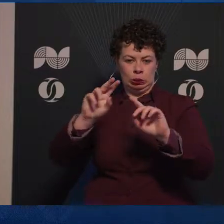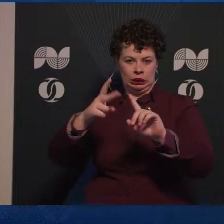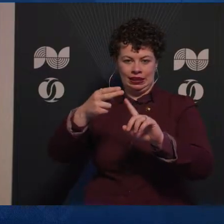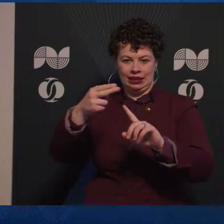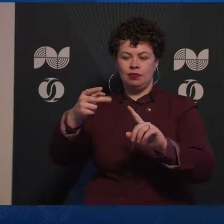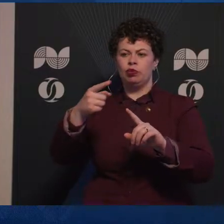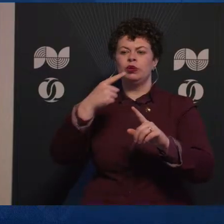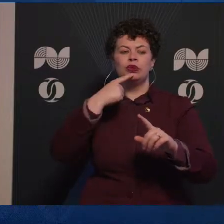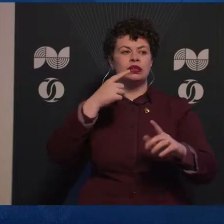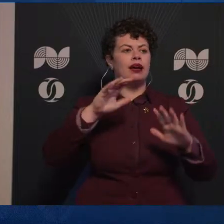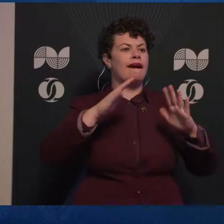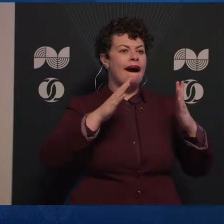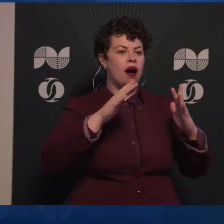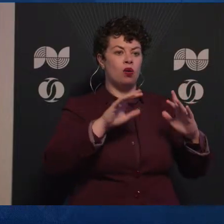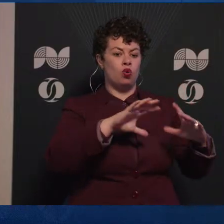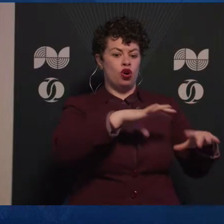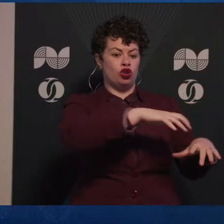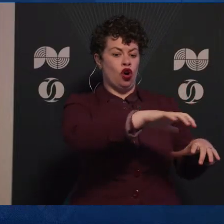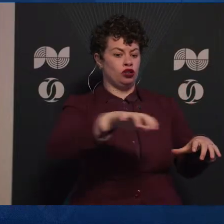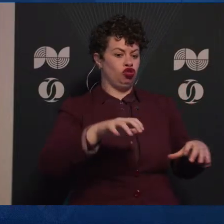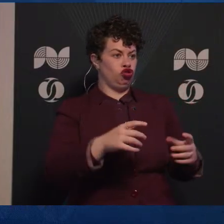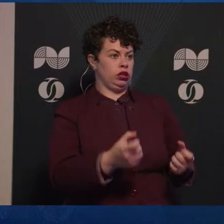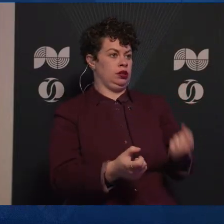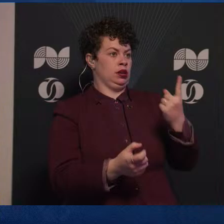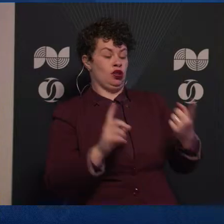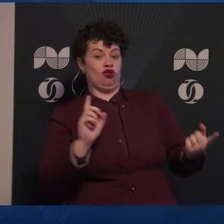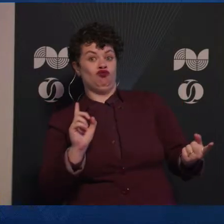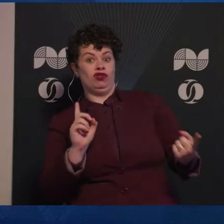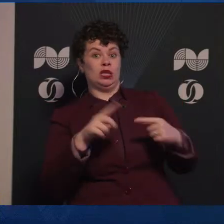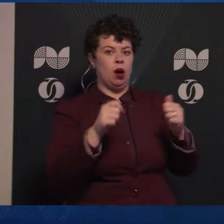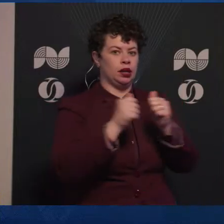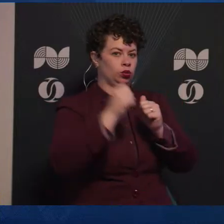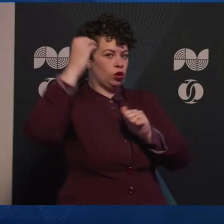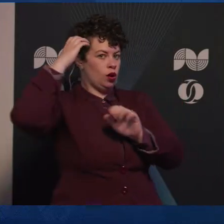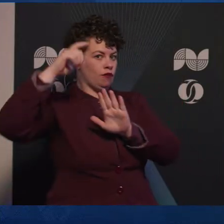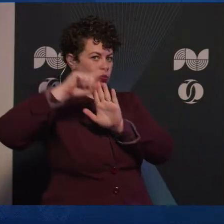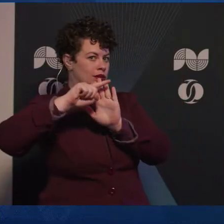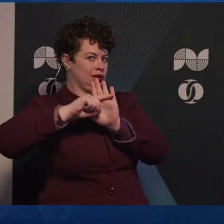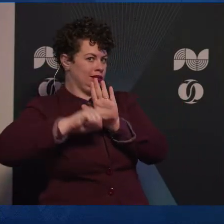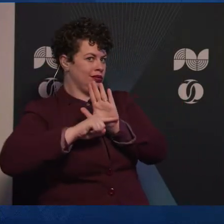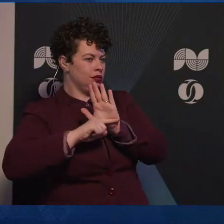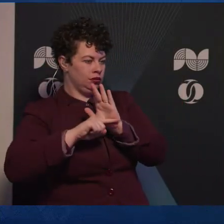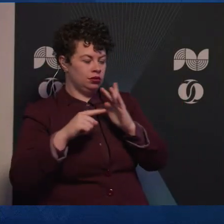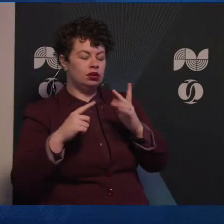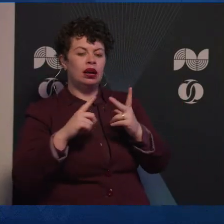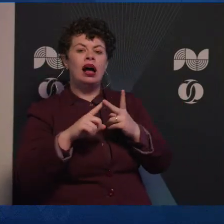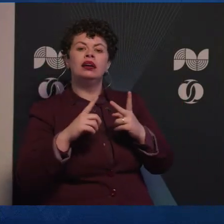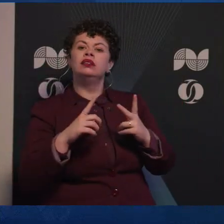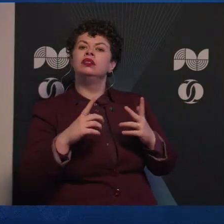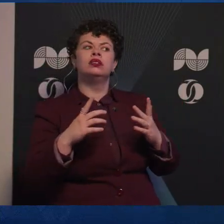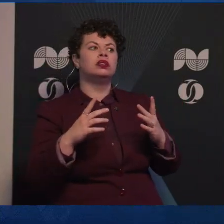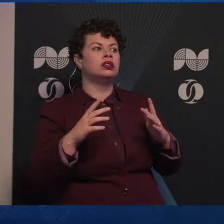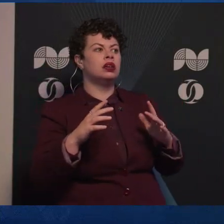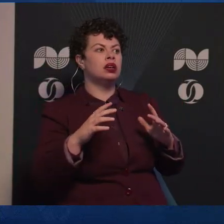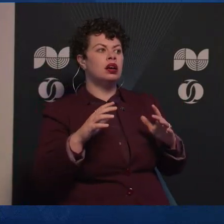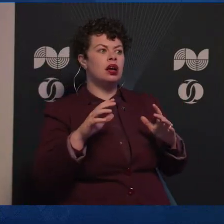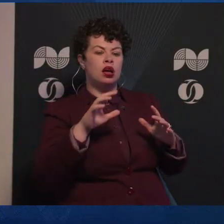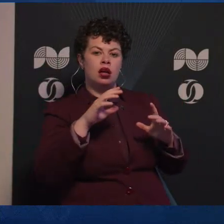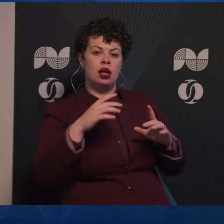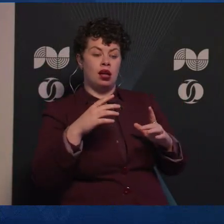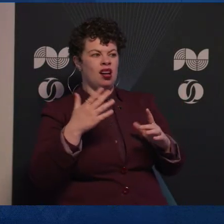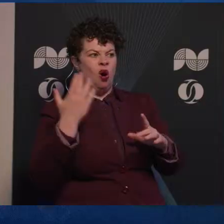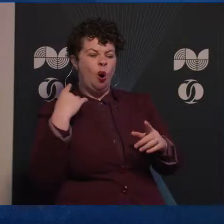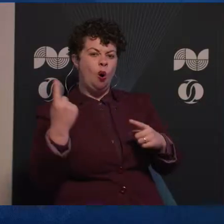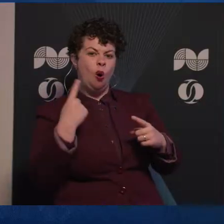is often reactive to what other nations are doing. He was asking about the EU. In which sector areas is the EU being proactive? What's the